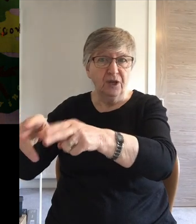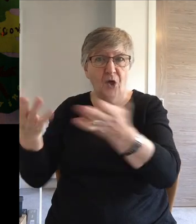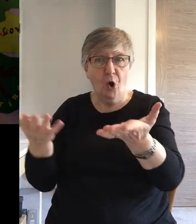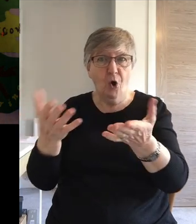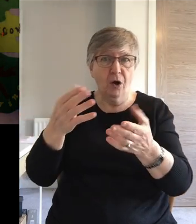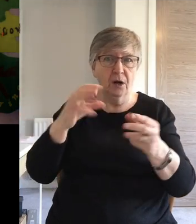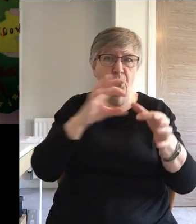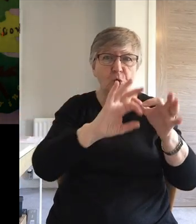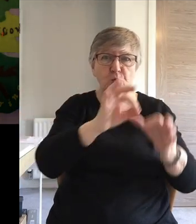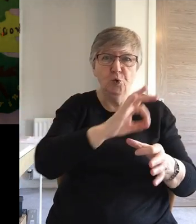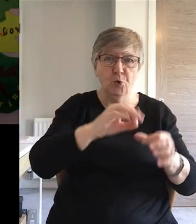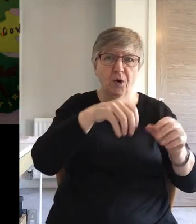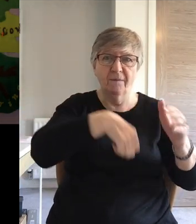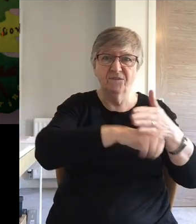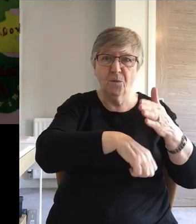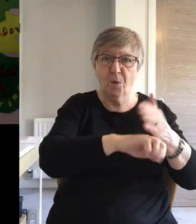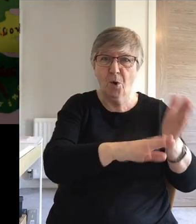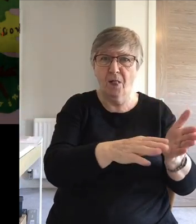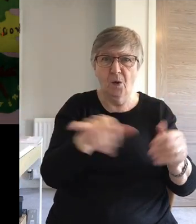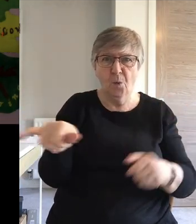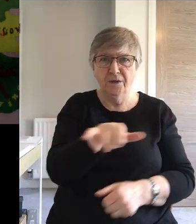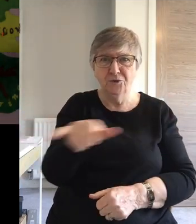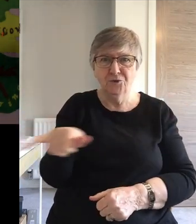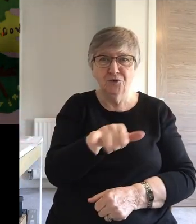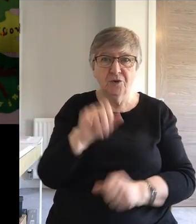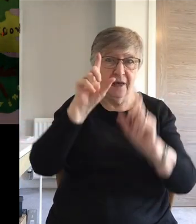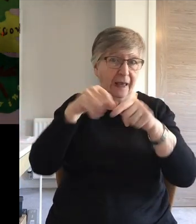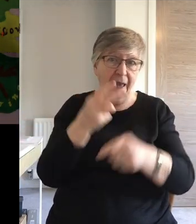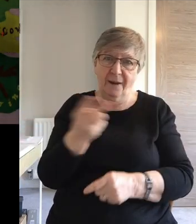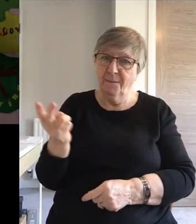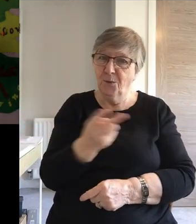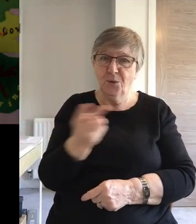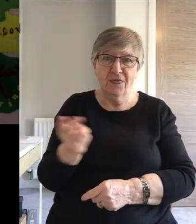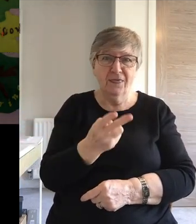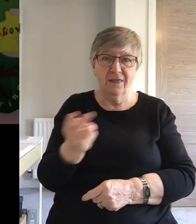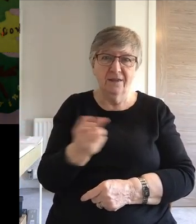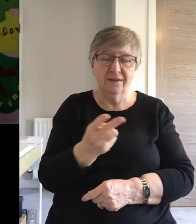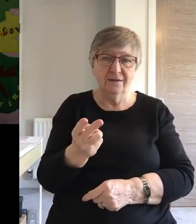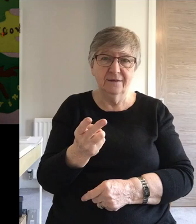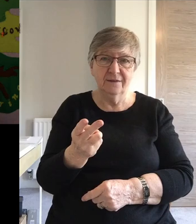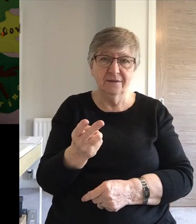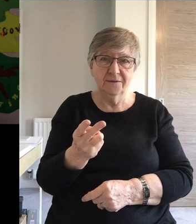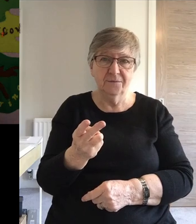Coronation Street or the European Cup final, what's it going to be? We can't have both on.